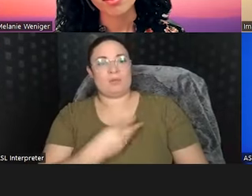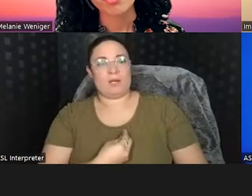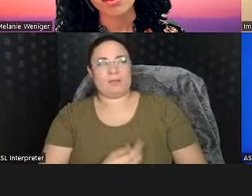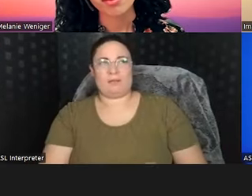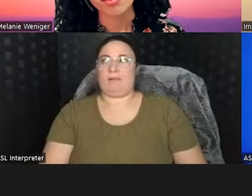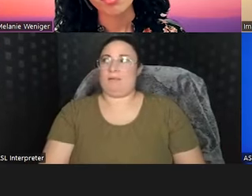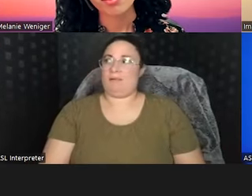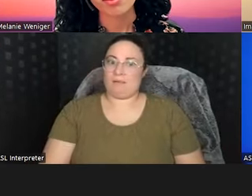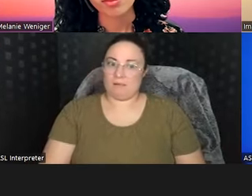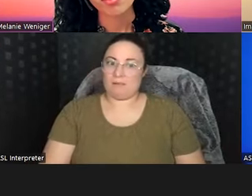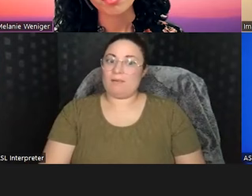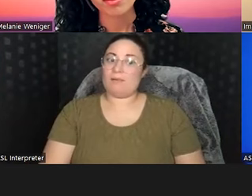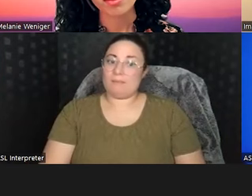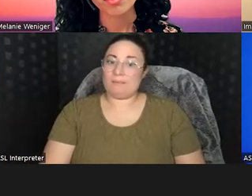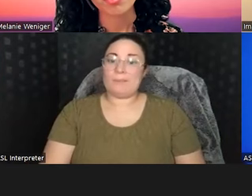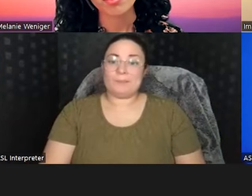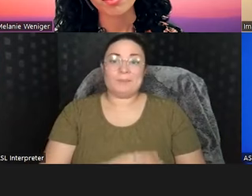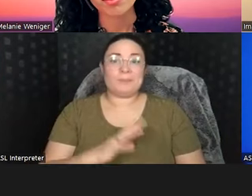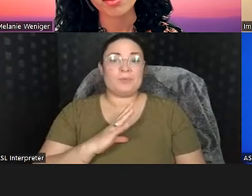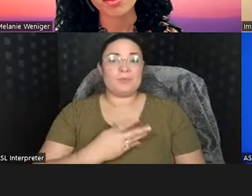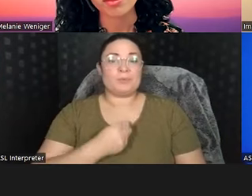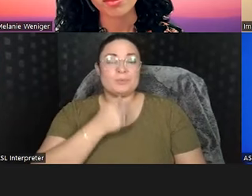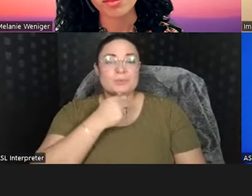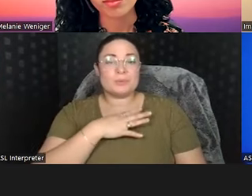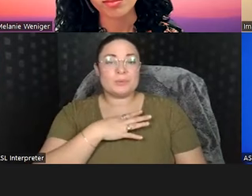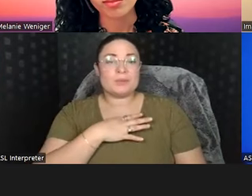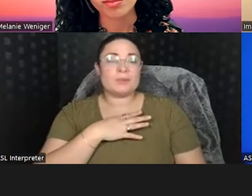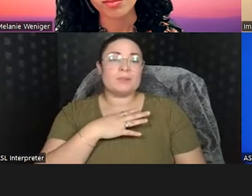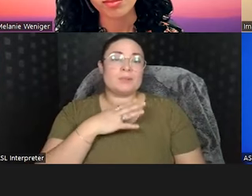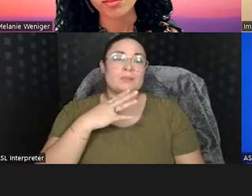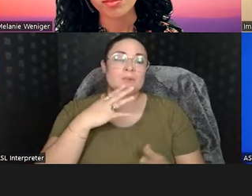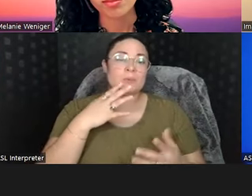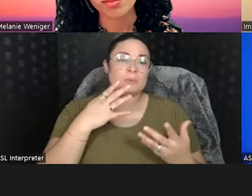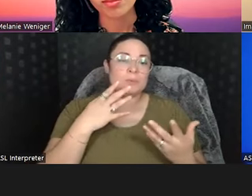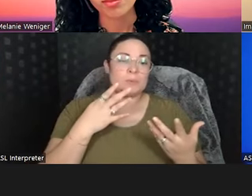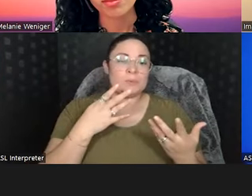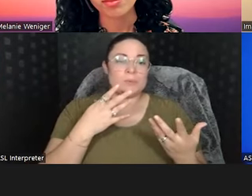And while trans women are certainly